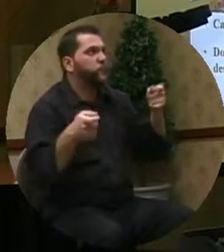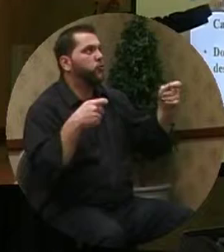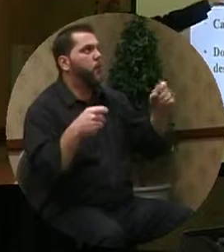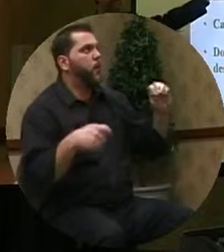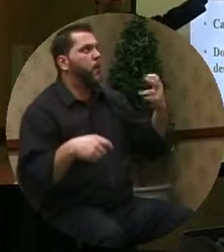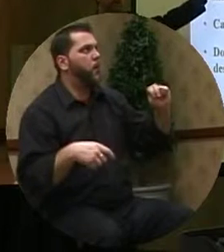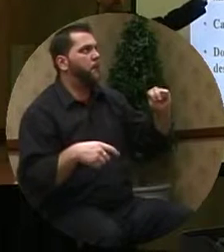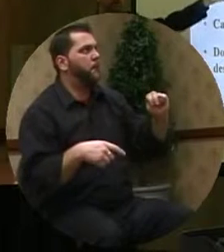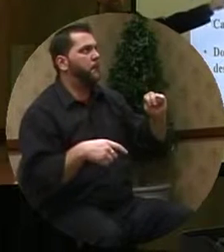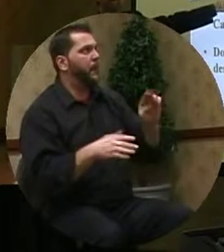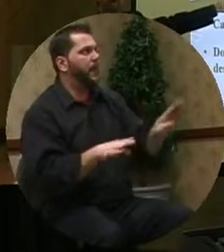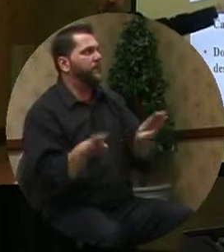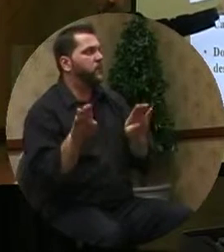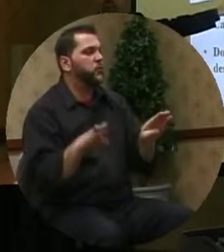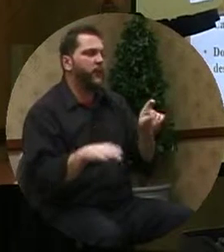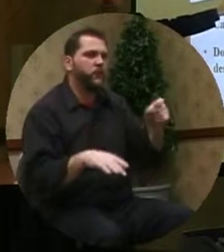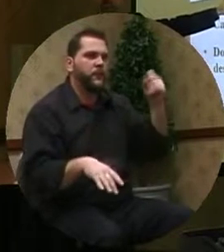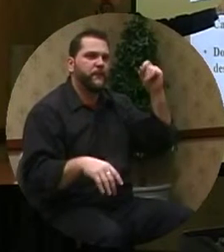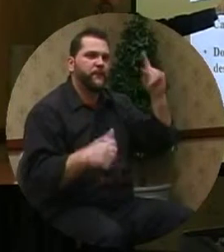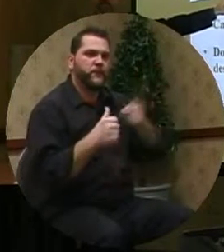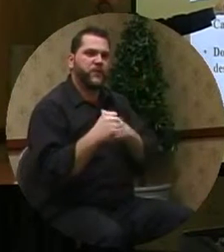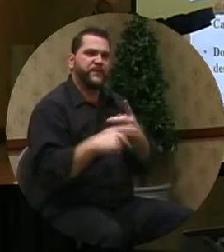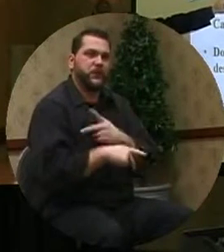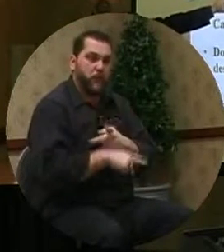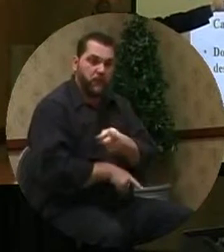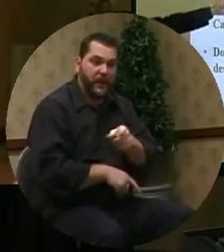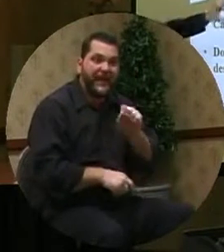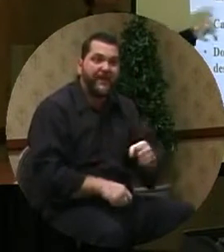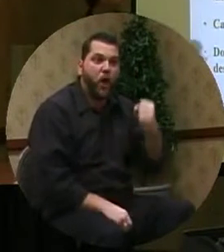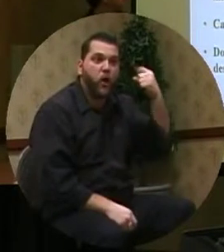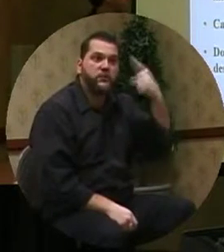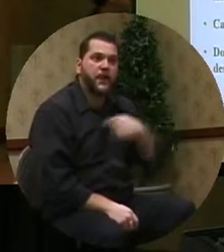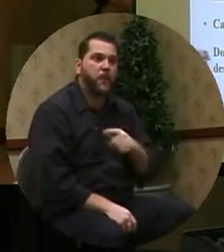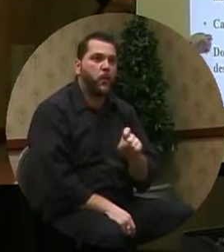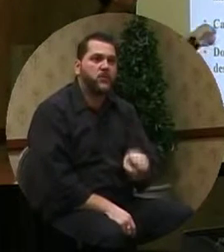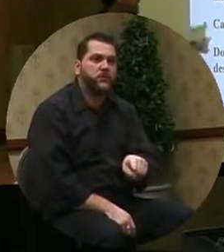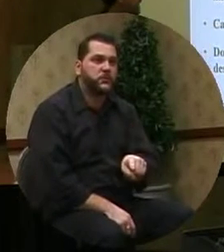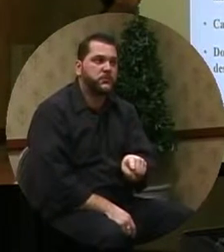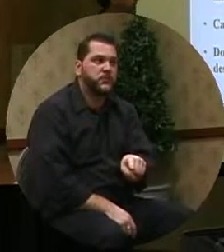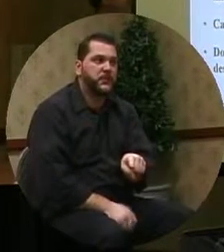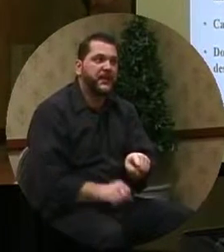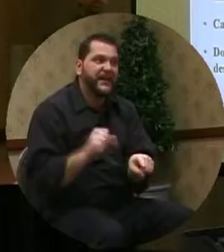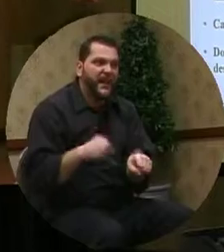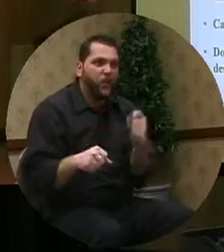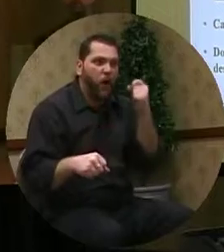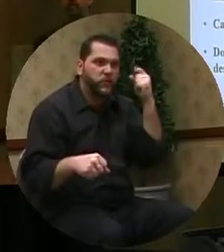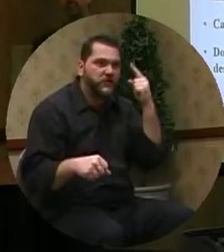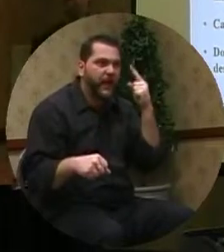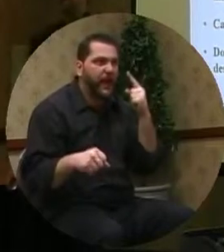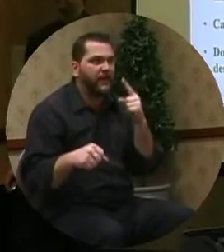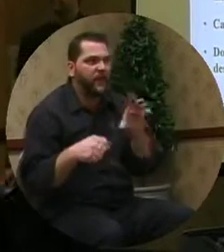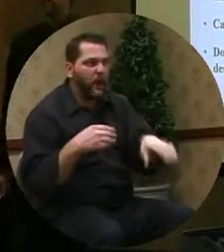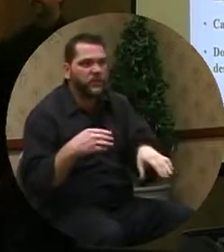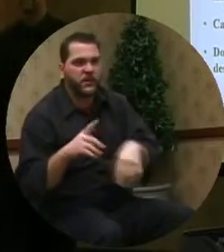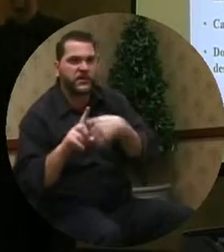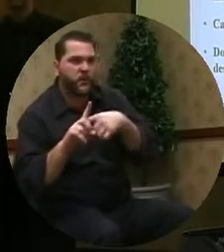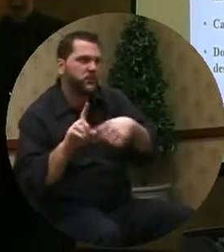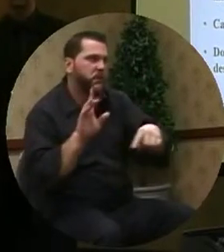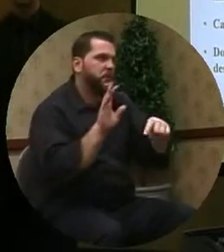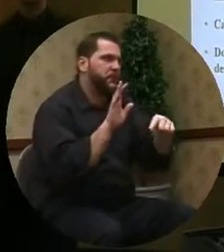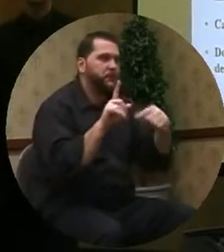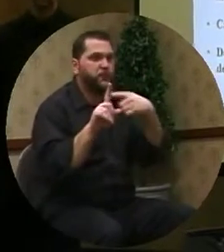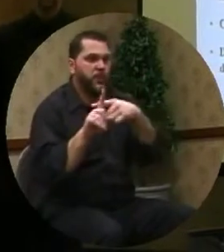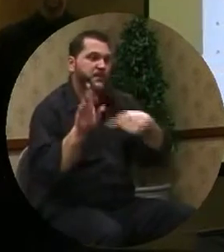understand appropriateness, you're going to need to back up a little bit. You're going to need to look at a different support plan. Can the student control the behavior in